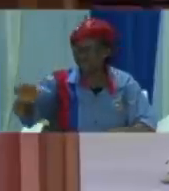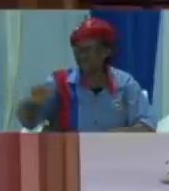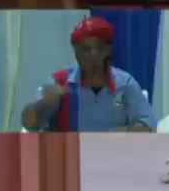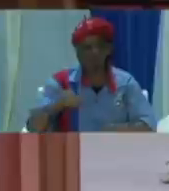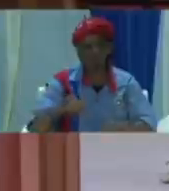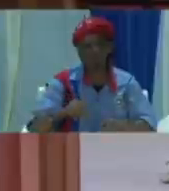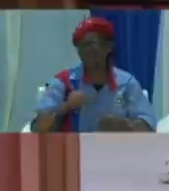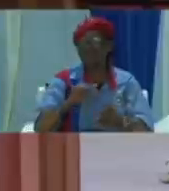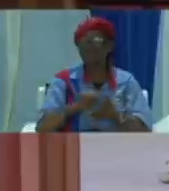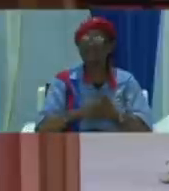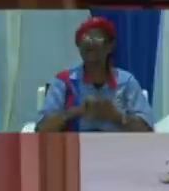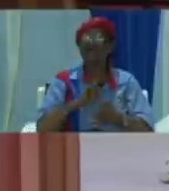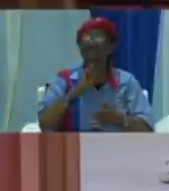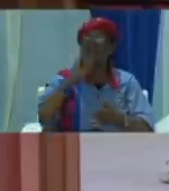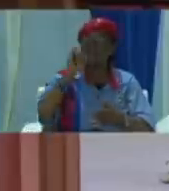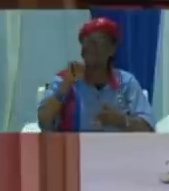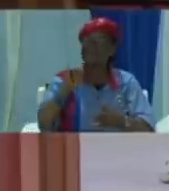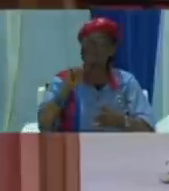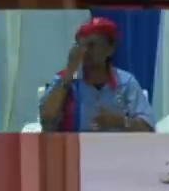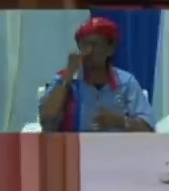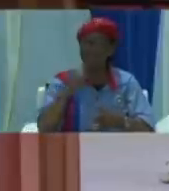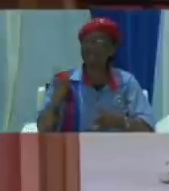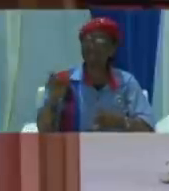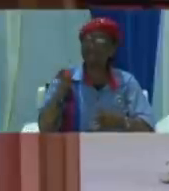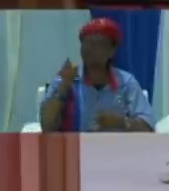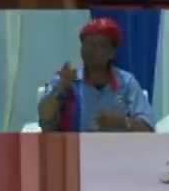That's why you are where you are.